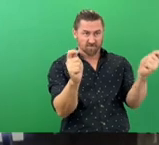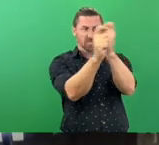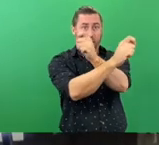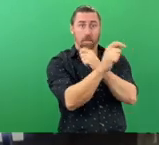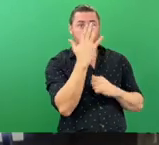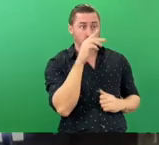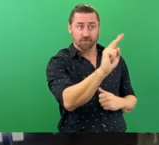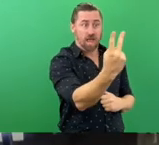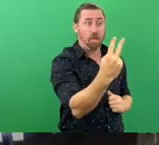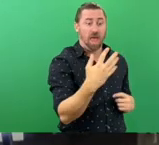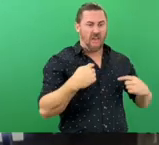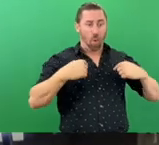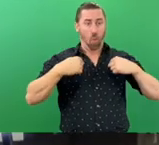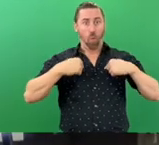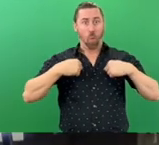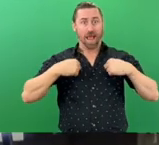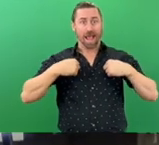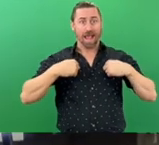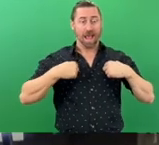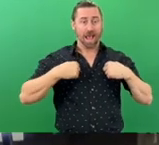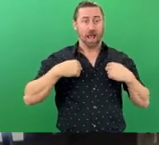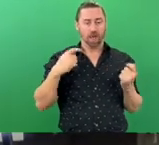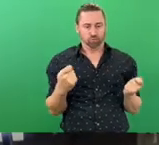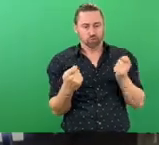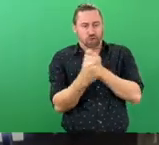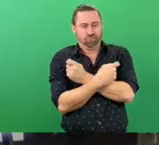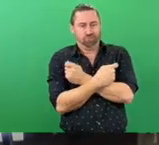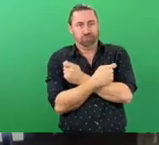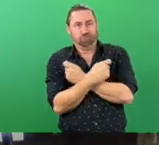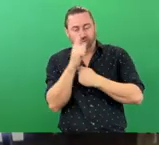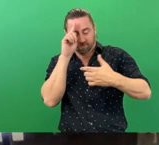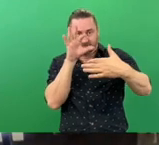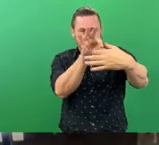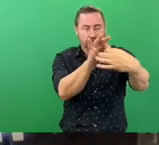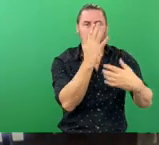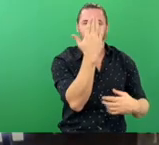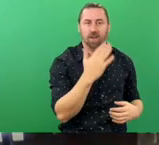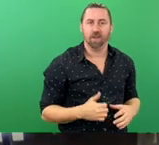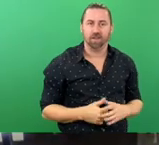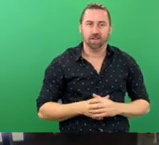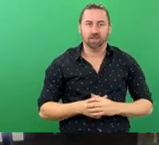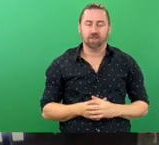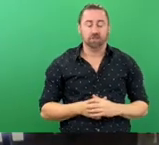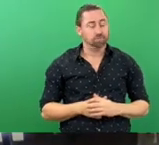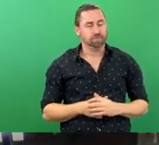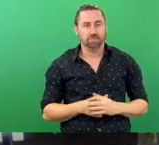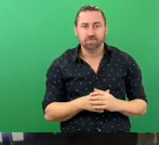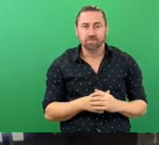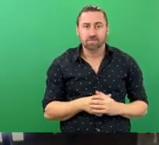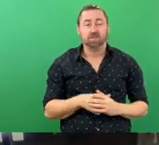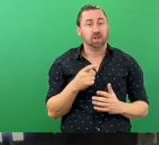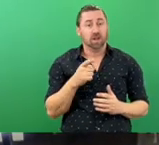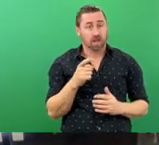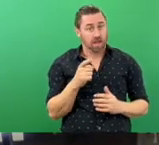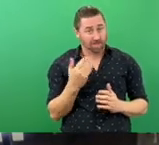flip things when we look into the mirror or when we turn them to address the mirror. Now, what mirrors actually do, which is